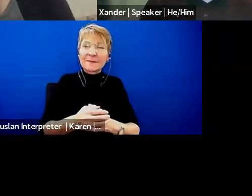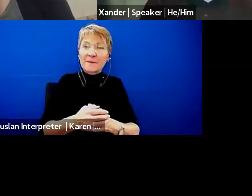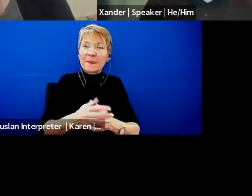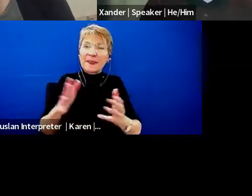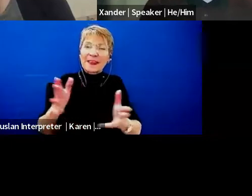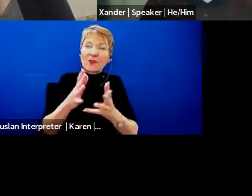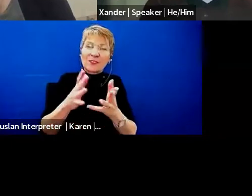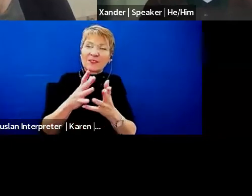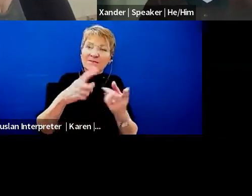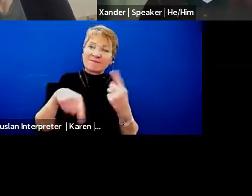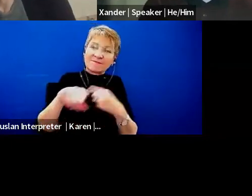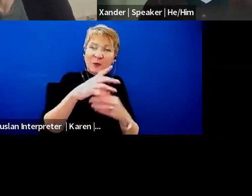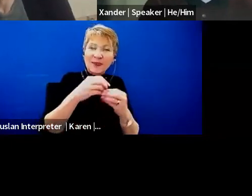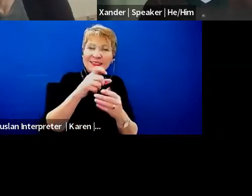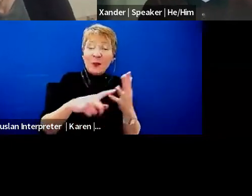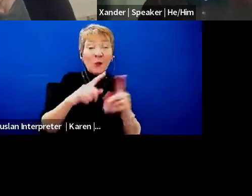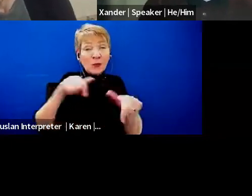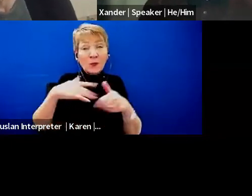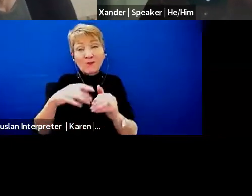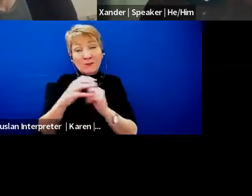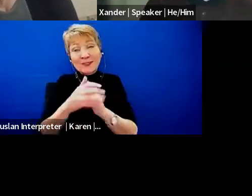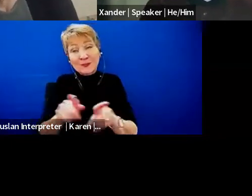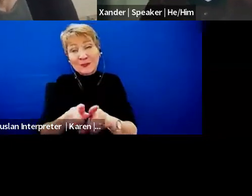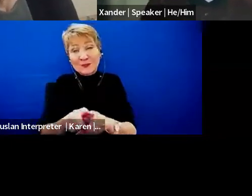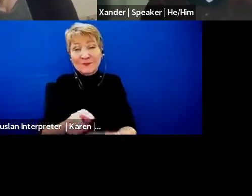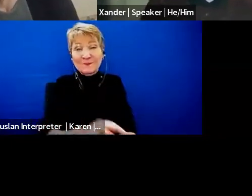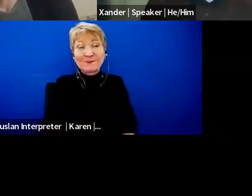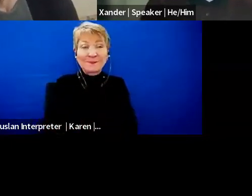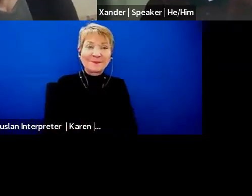with a disability as well, because we want friends too.